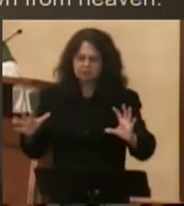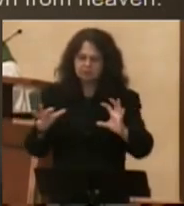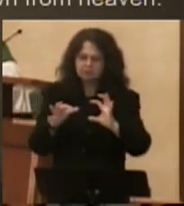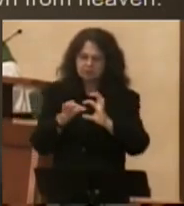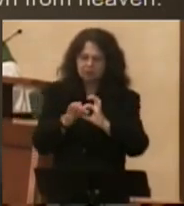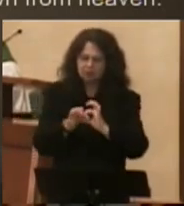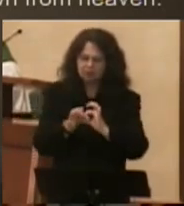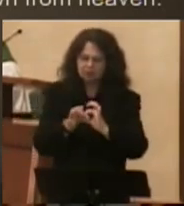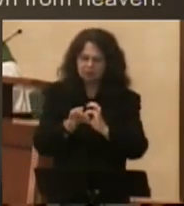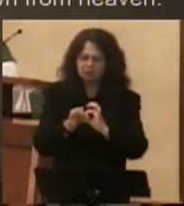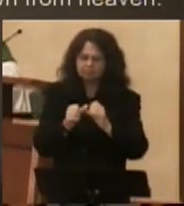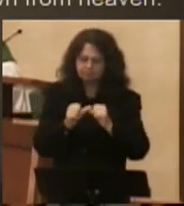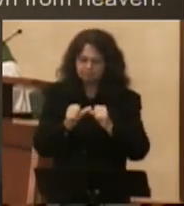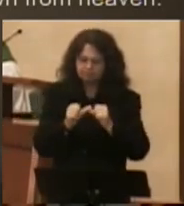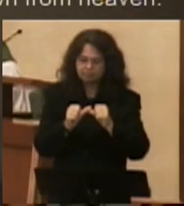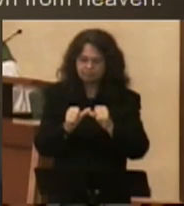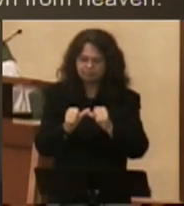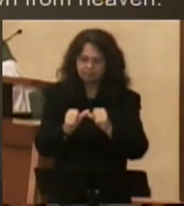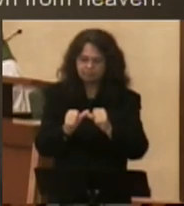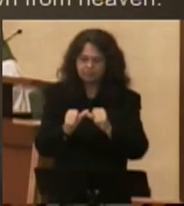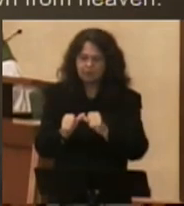against each other.